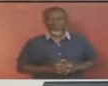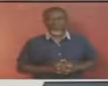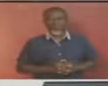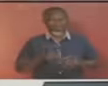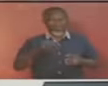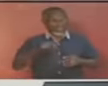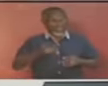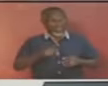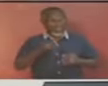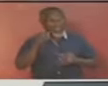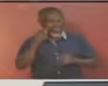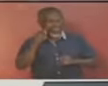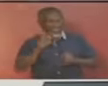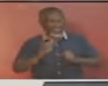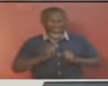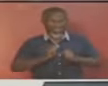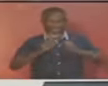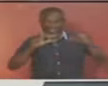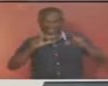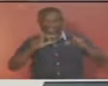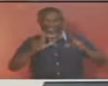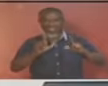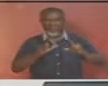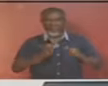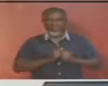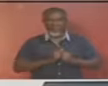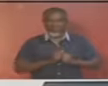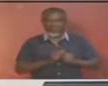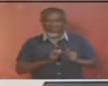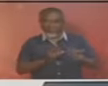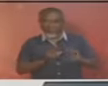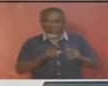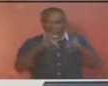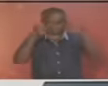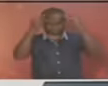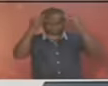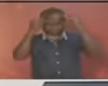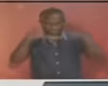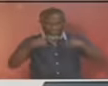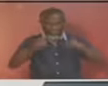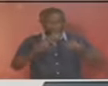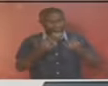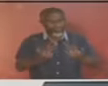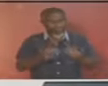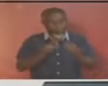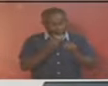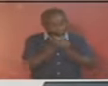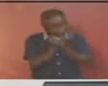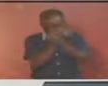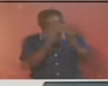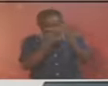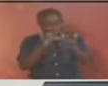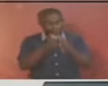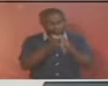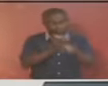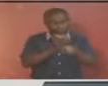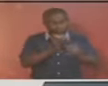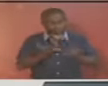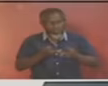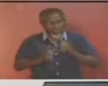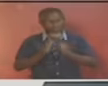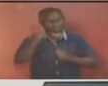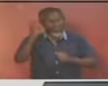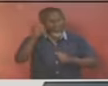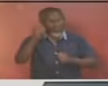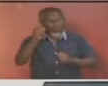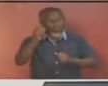This is TTT Live. I'm DK Rostar. The Ministry of Health is giving an update on the status of COVID-19 in Trinidad and Tobago. We're